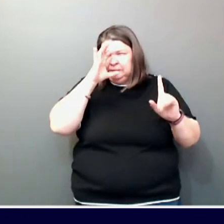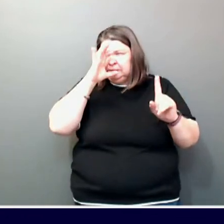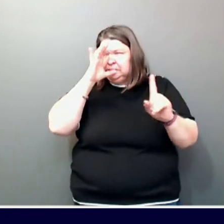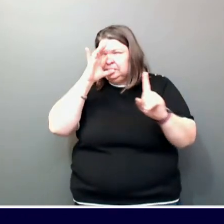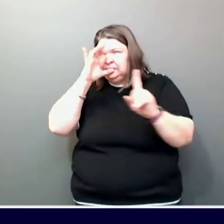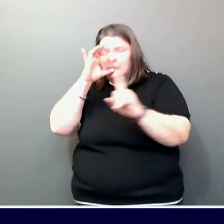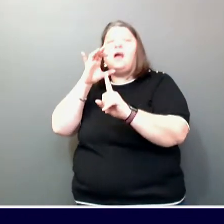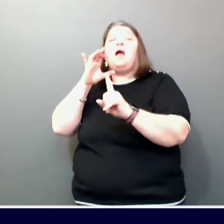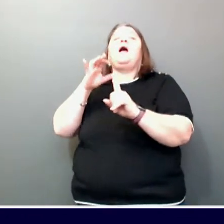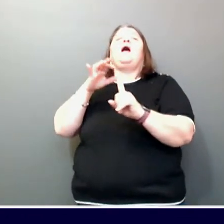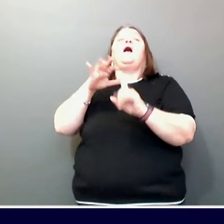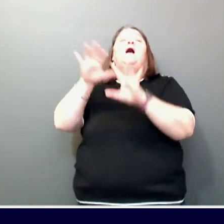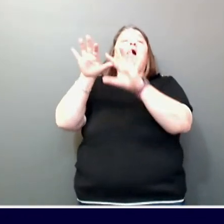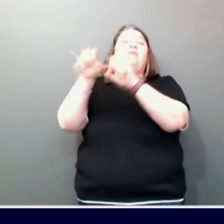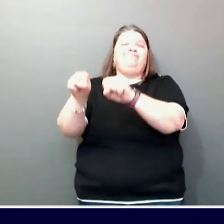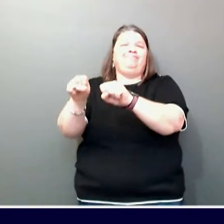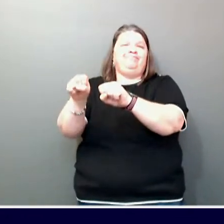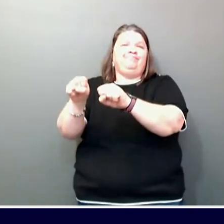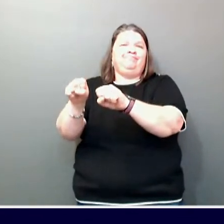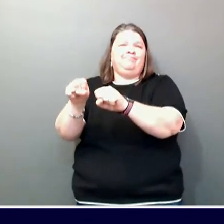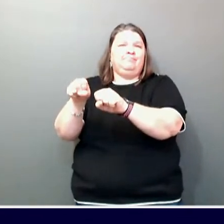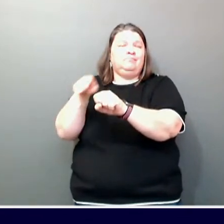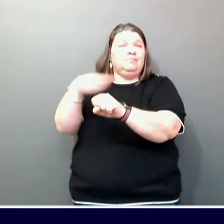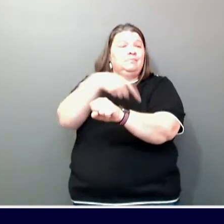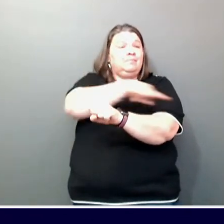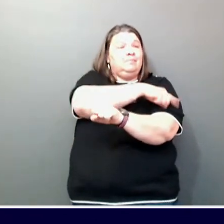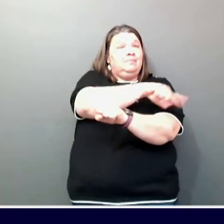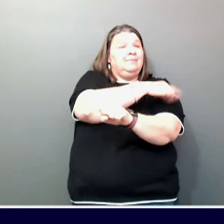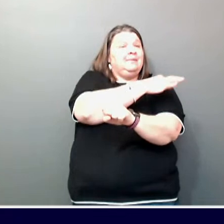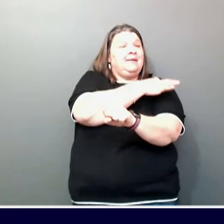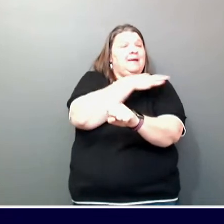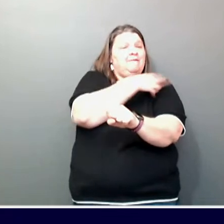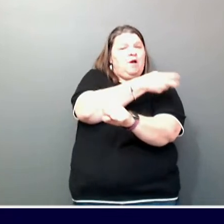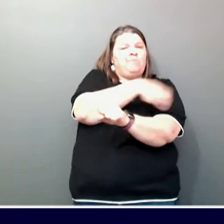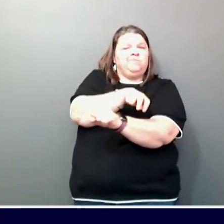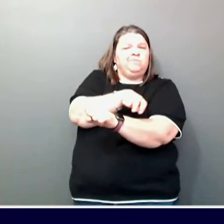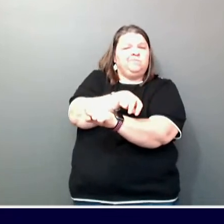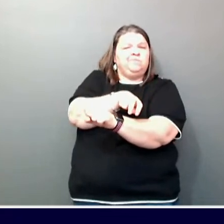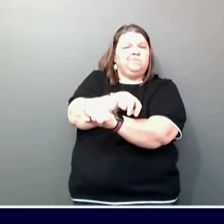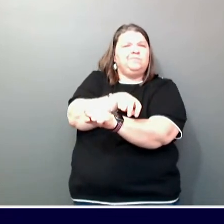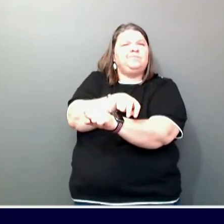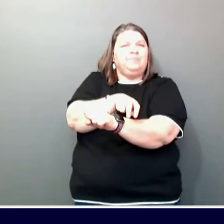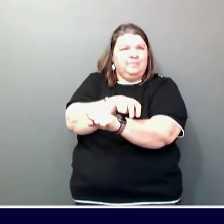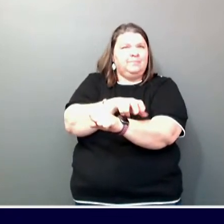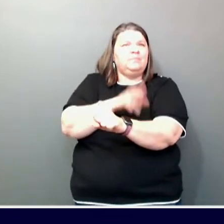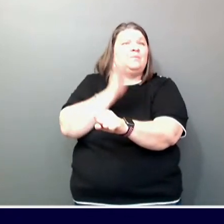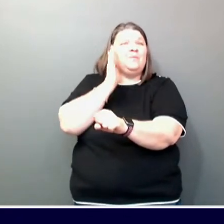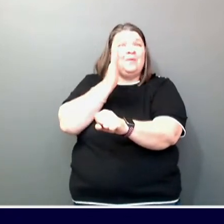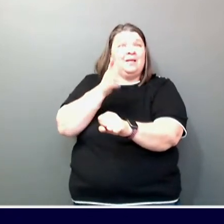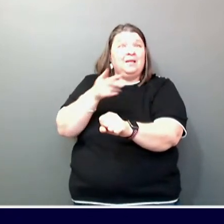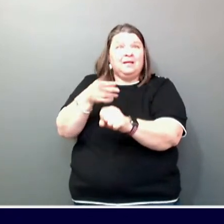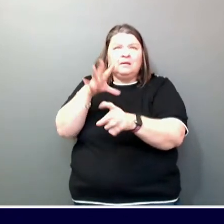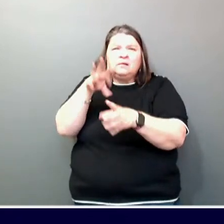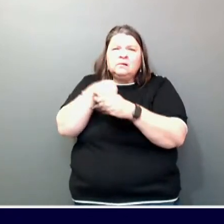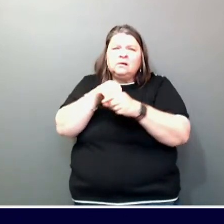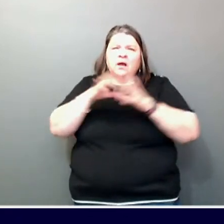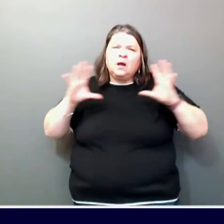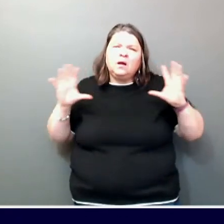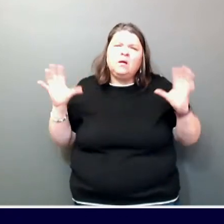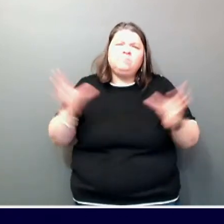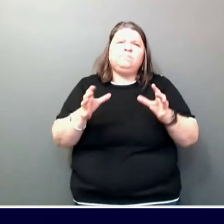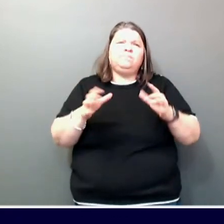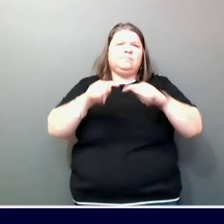tracing during the pandemic, but they're part of our team. These are the people who help us answer questions about eligibility for